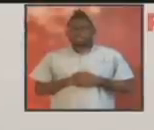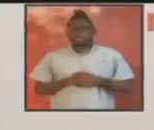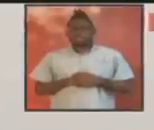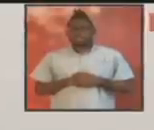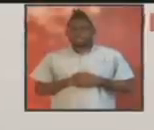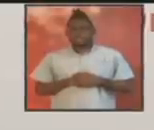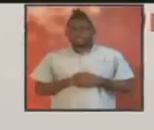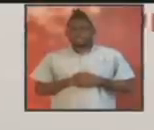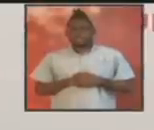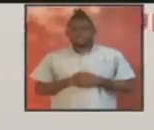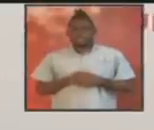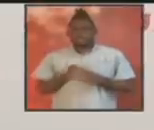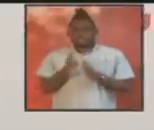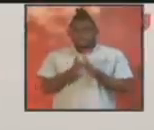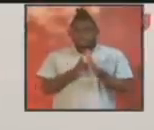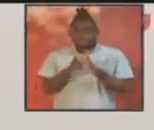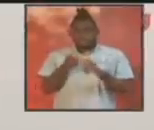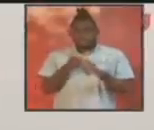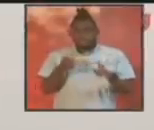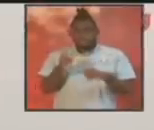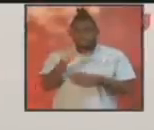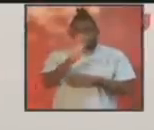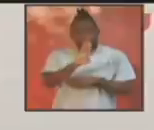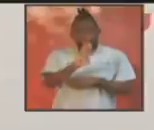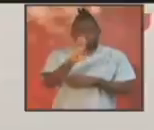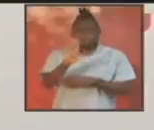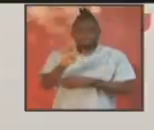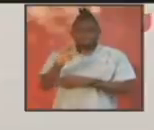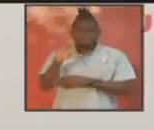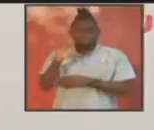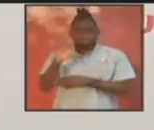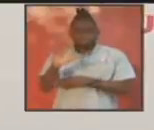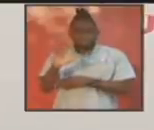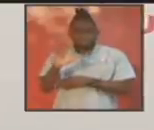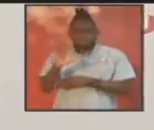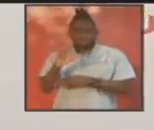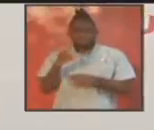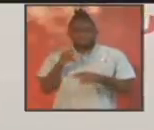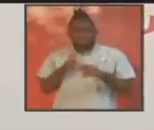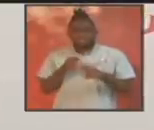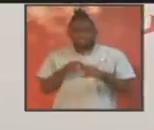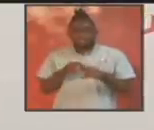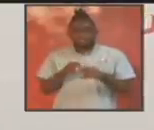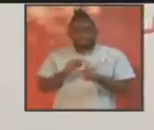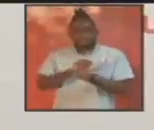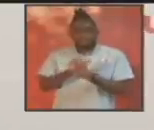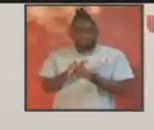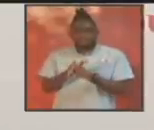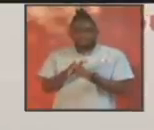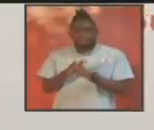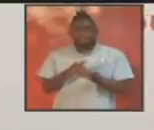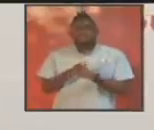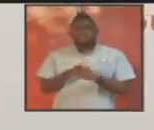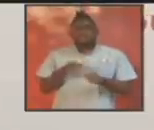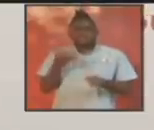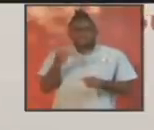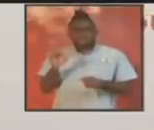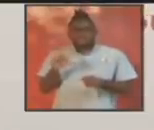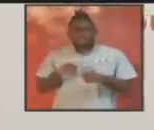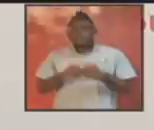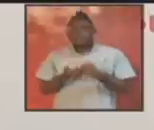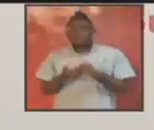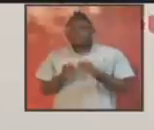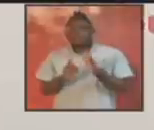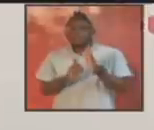BBC World Business Report entitled COVID-19 Vaccines. How can developing nations get a